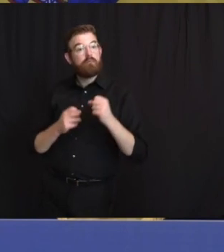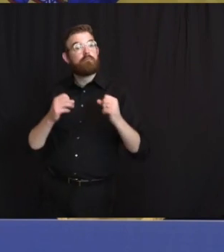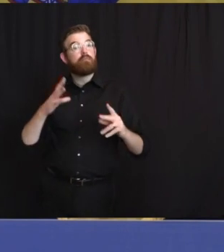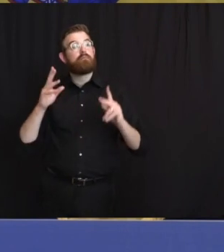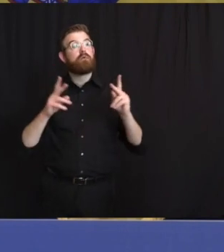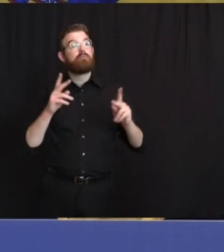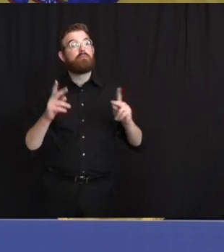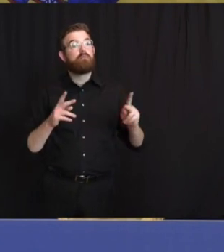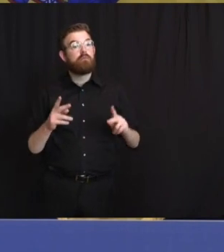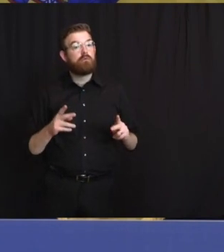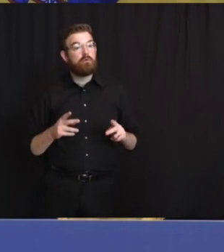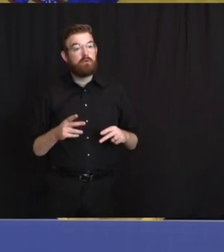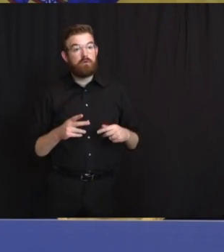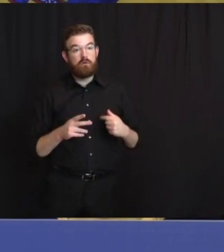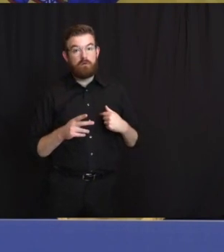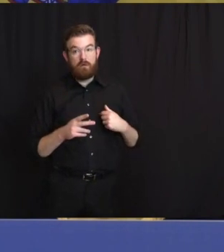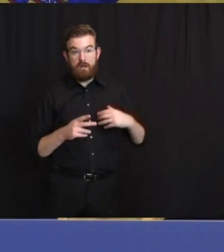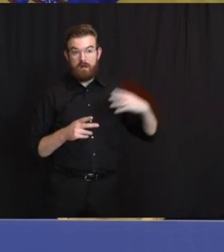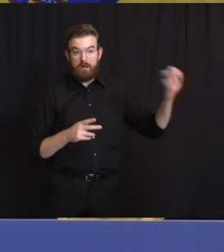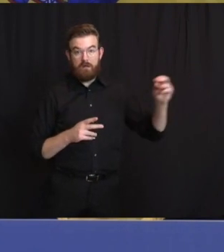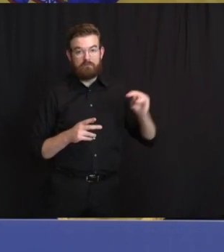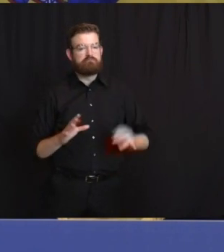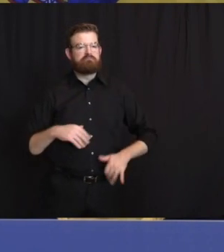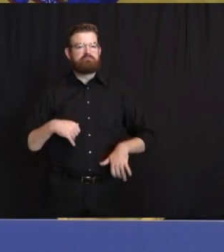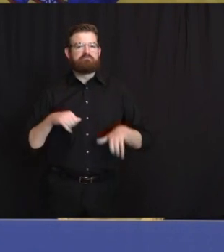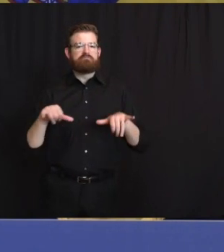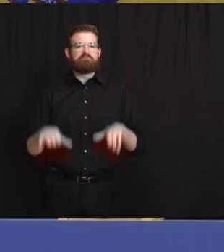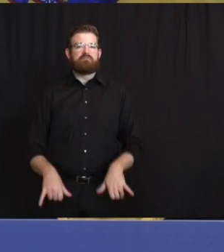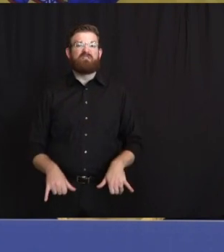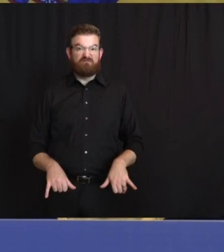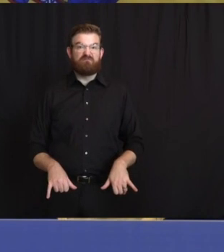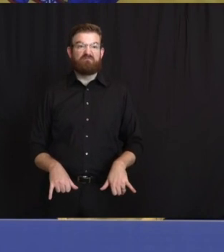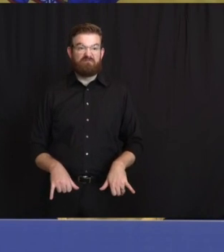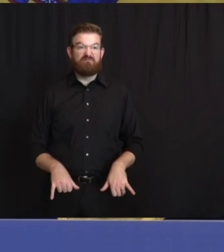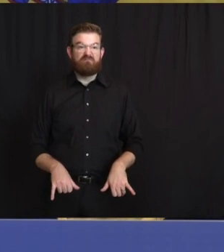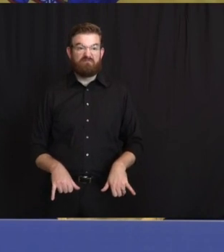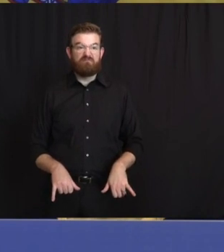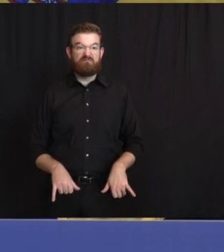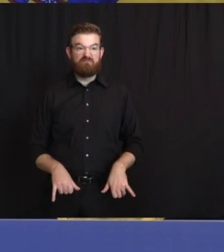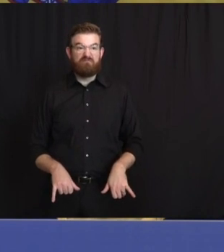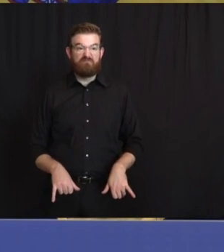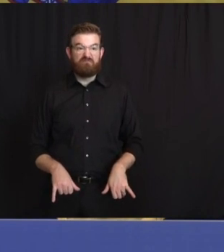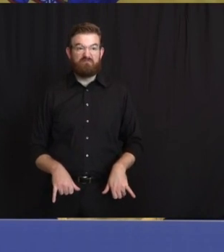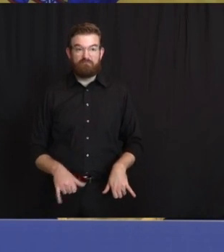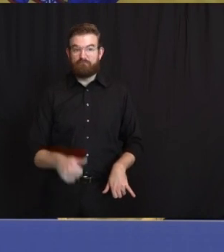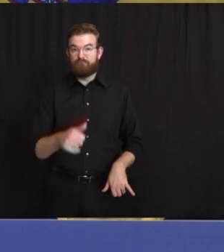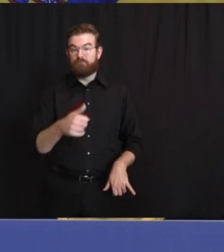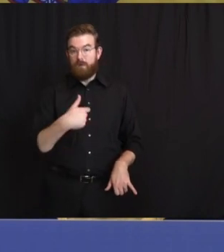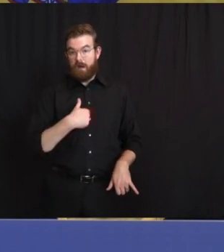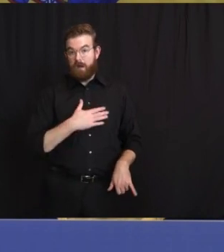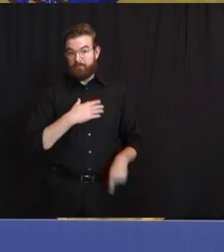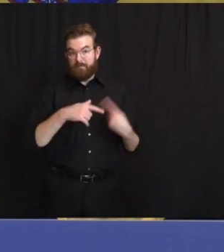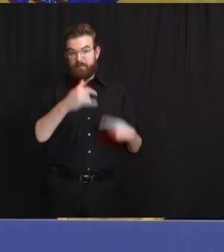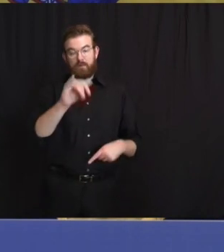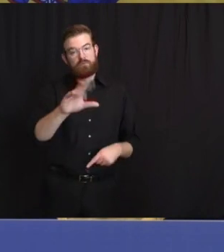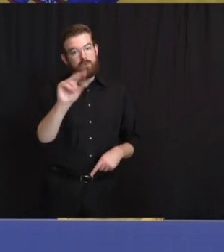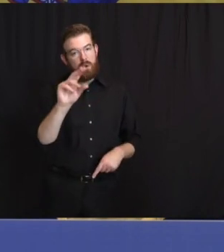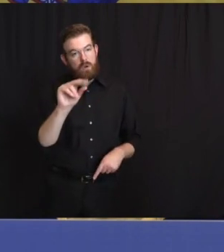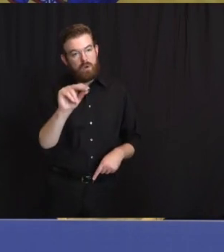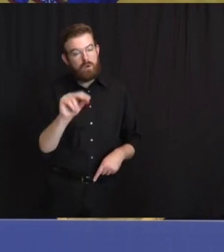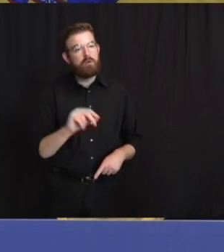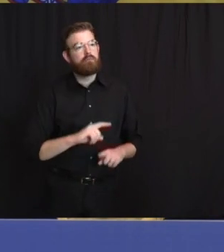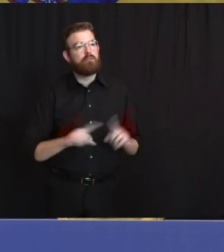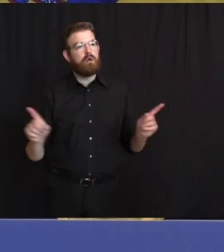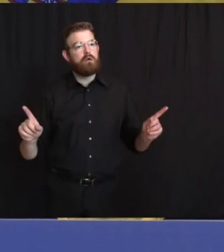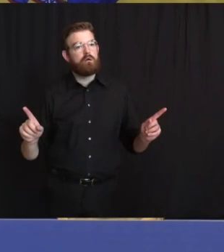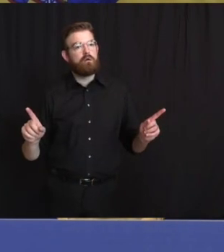to. And again, that doesn't bring you any joy, doesn't bring me any joy saying it, but the fact of the matter is, in this incredibly